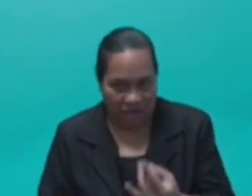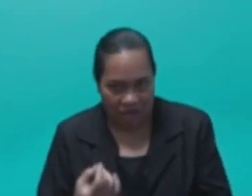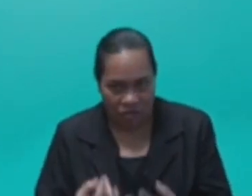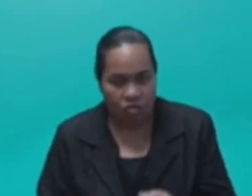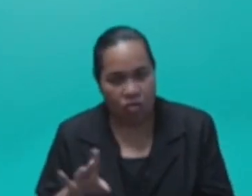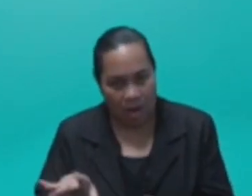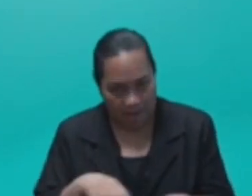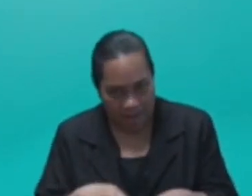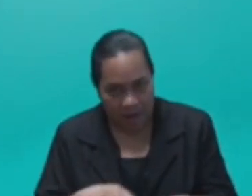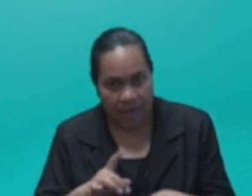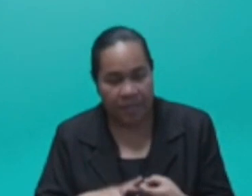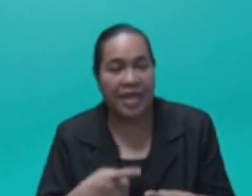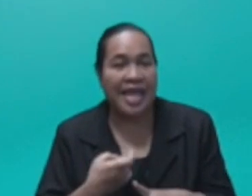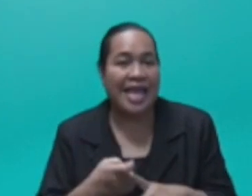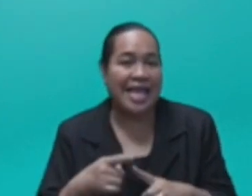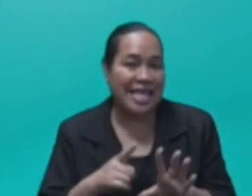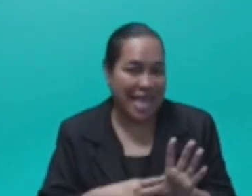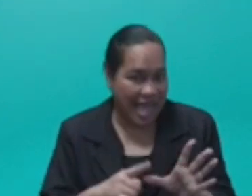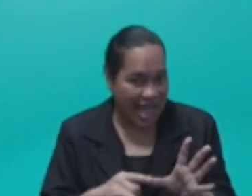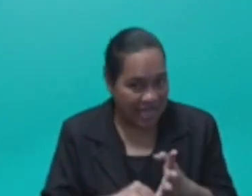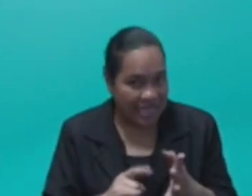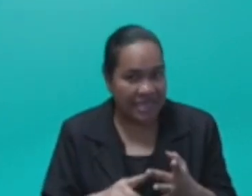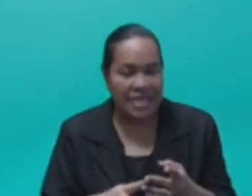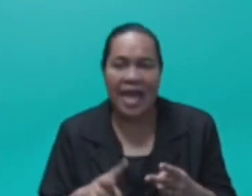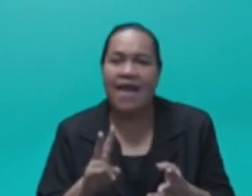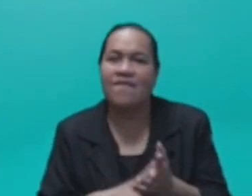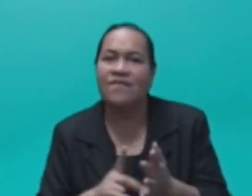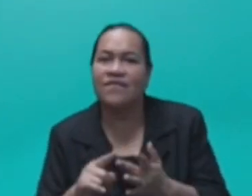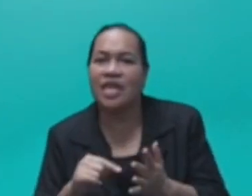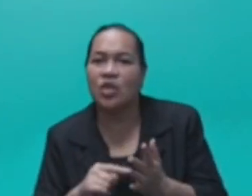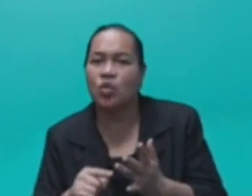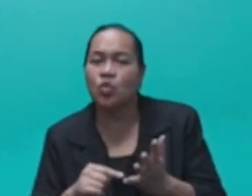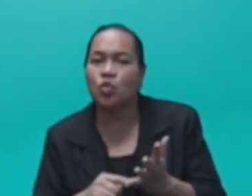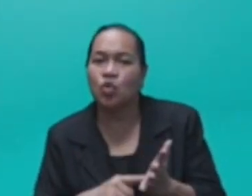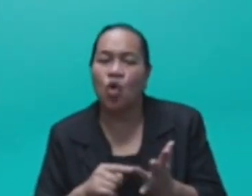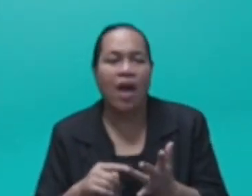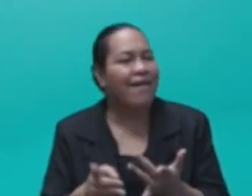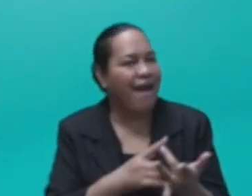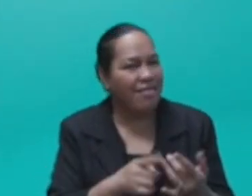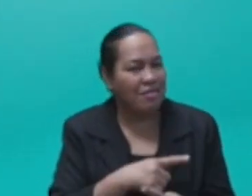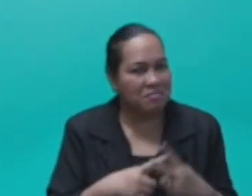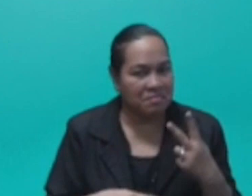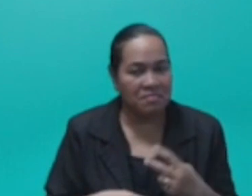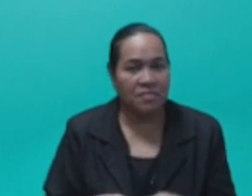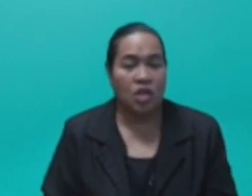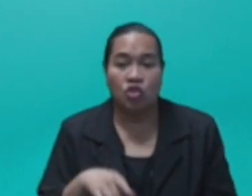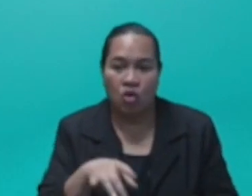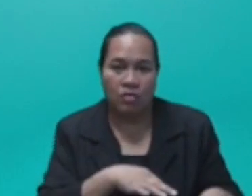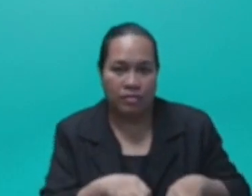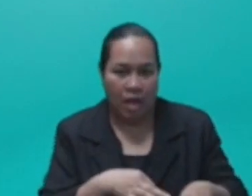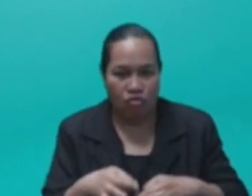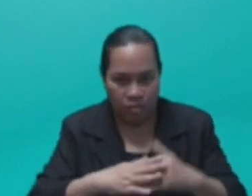Complex, Keyasi Court, the Riketi Court, and the Beuto Court Tower. These new facilities will not only improve access